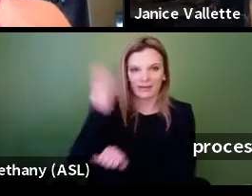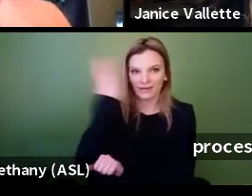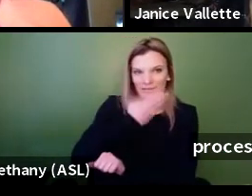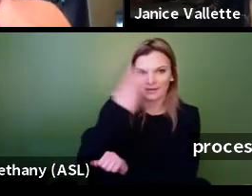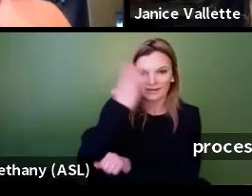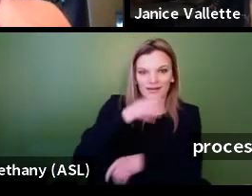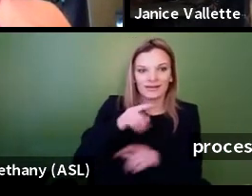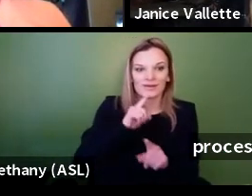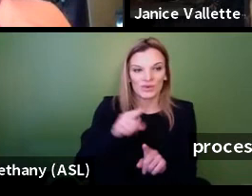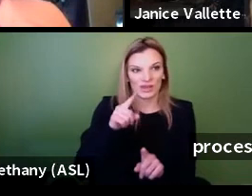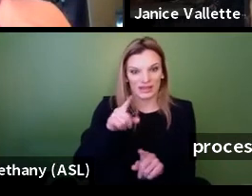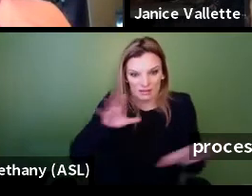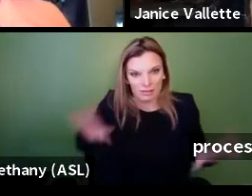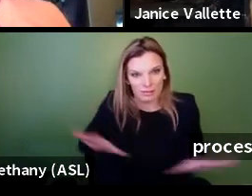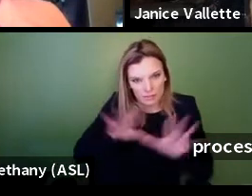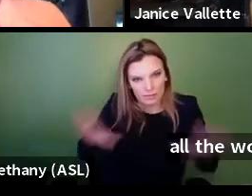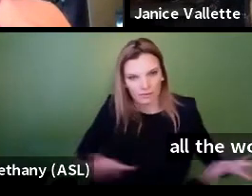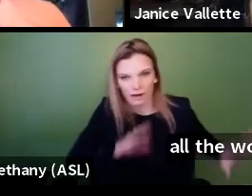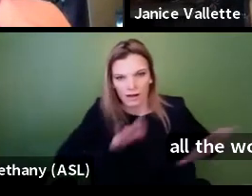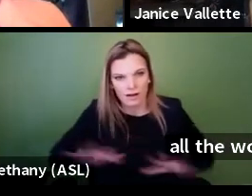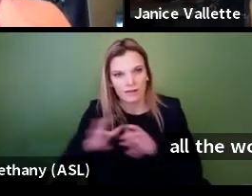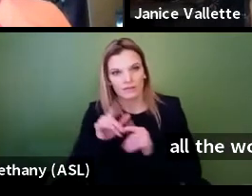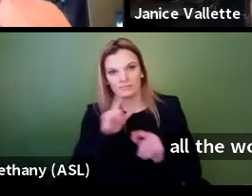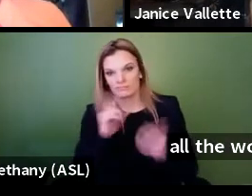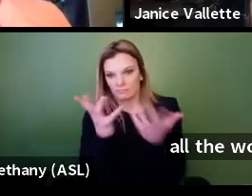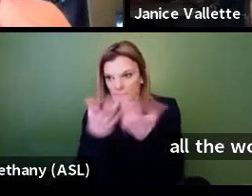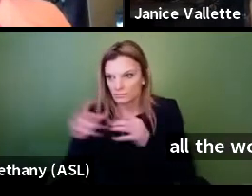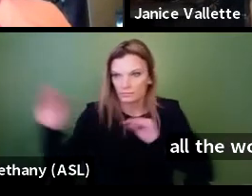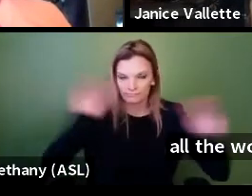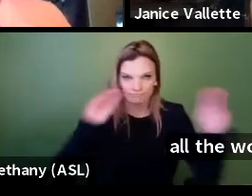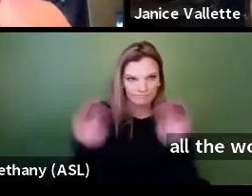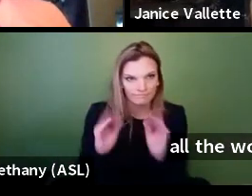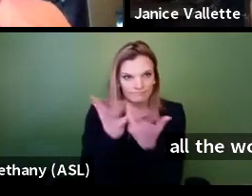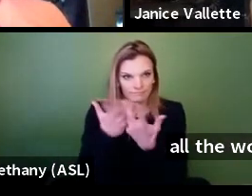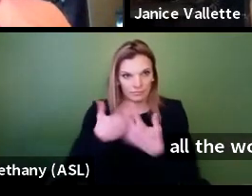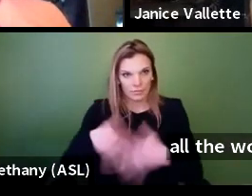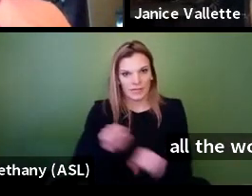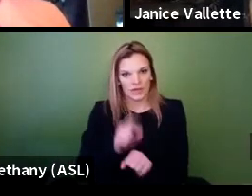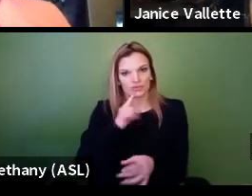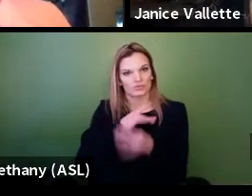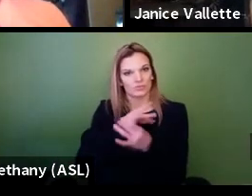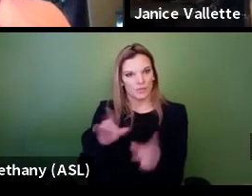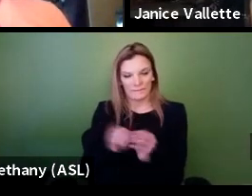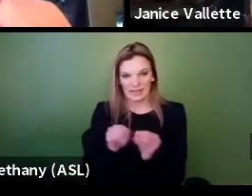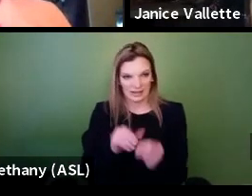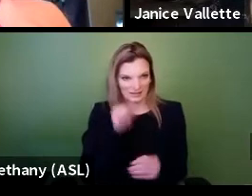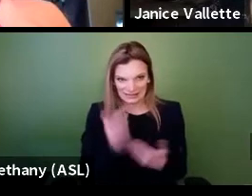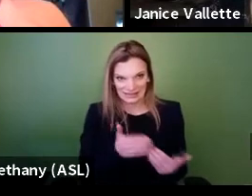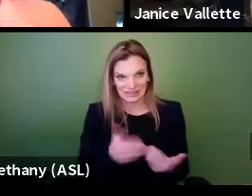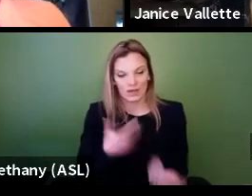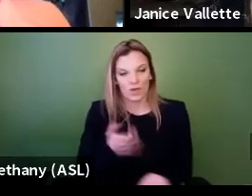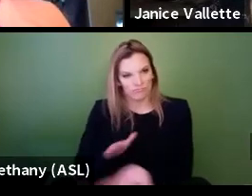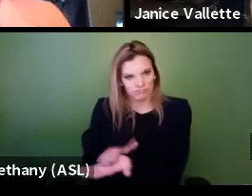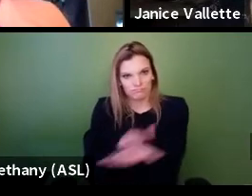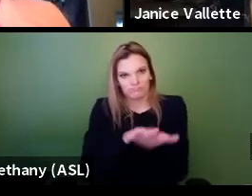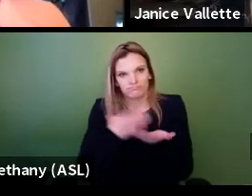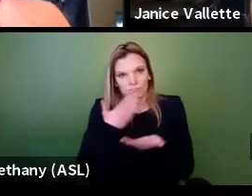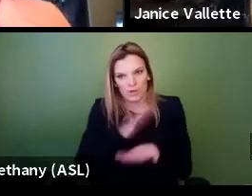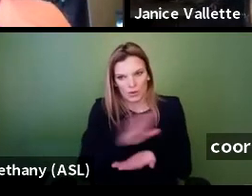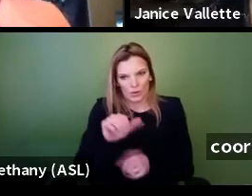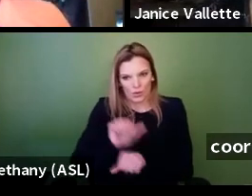putting this meeting together and the coordination so it runs so flawlessly, they ought to be commended